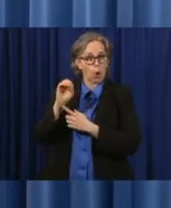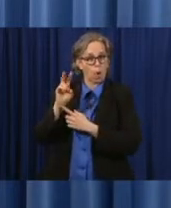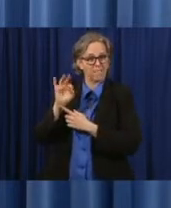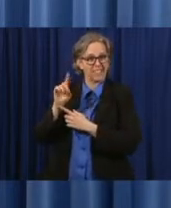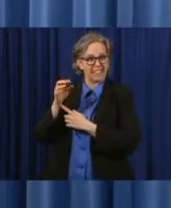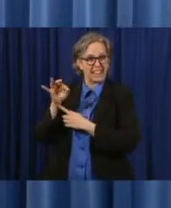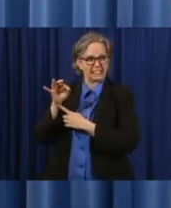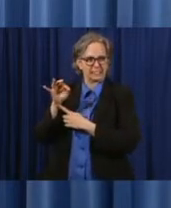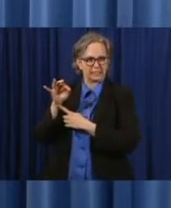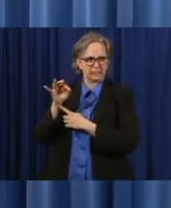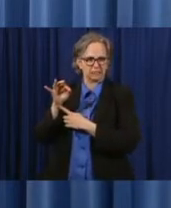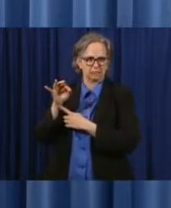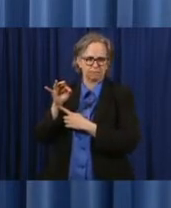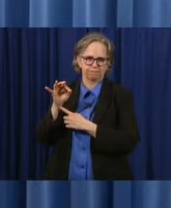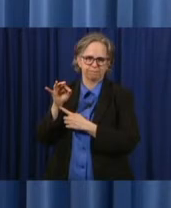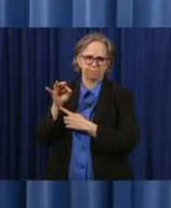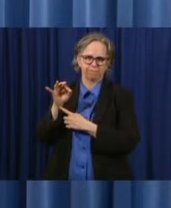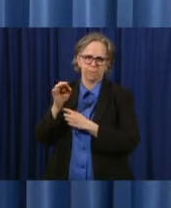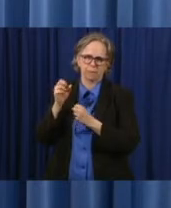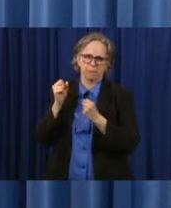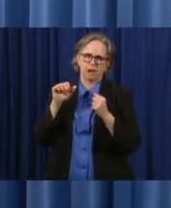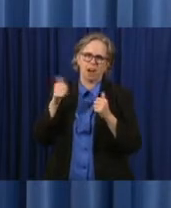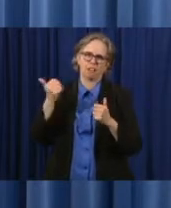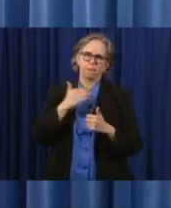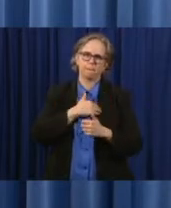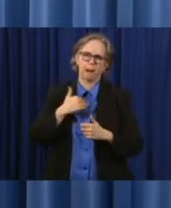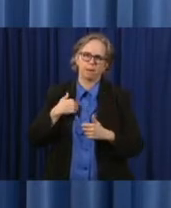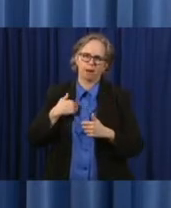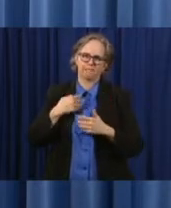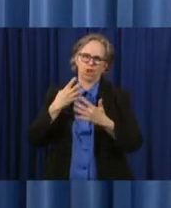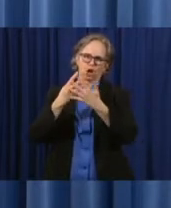Department of Rehabilitation and Corrections family.